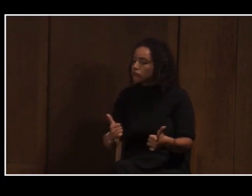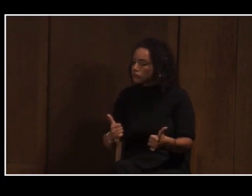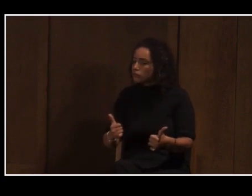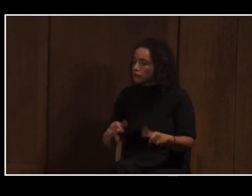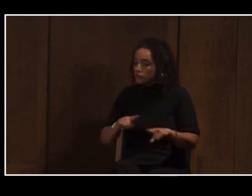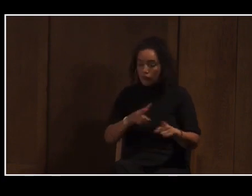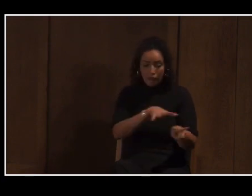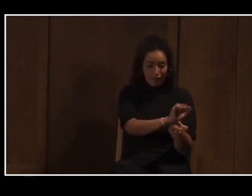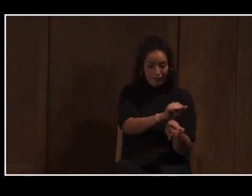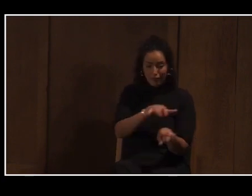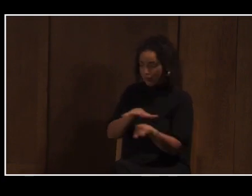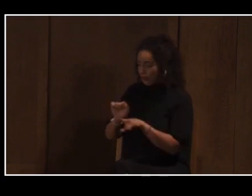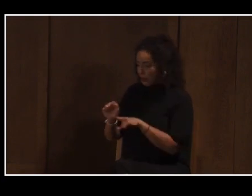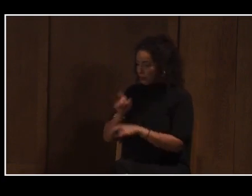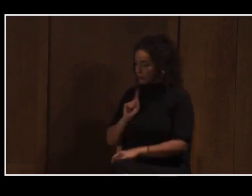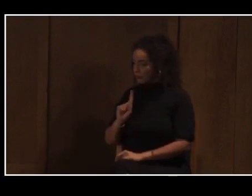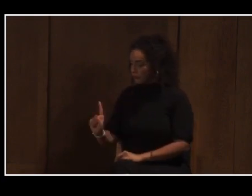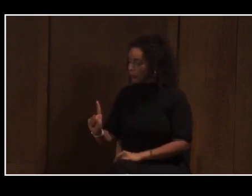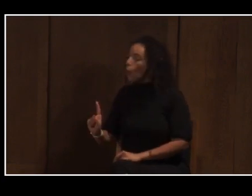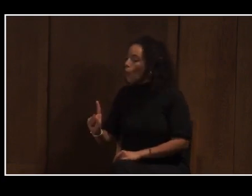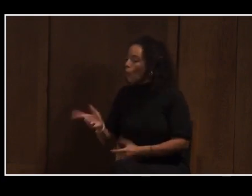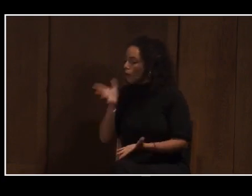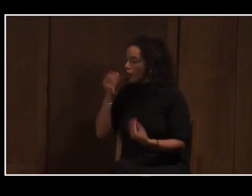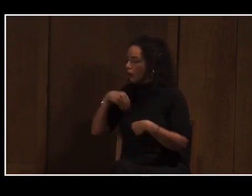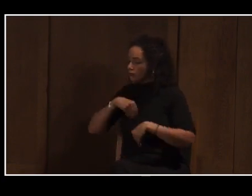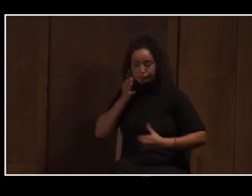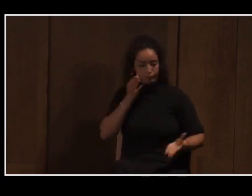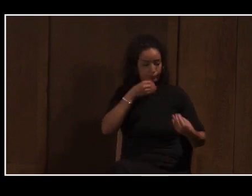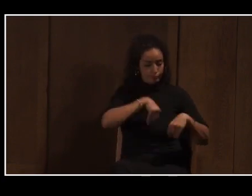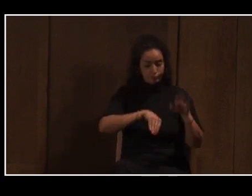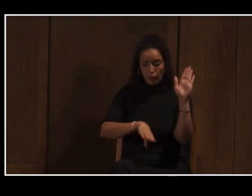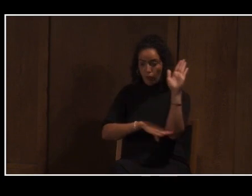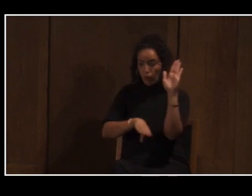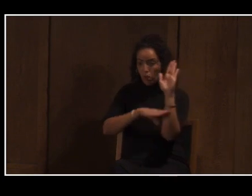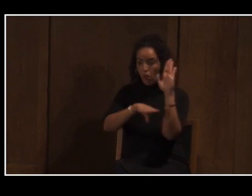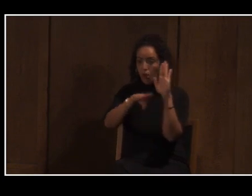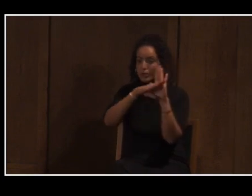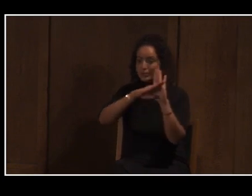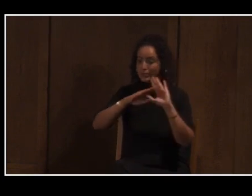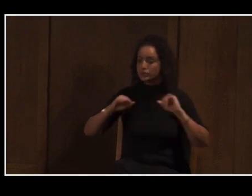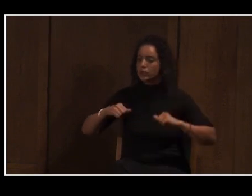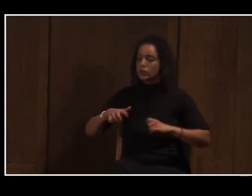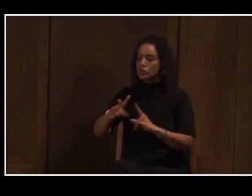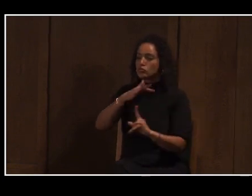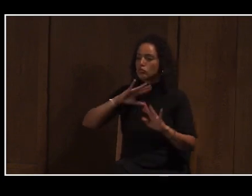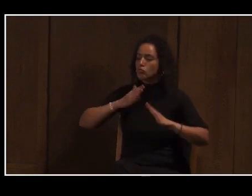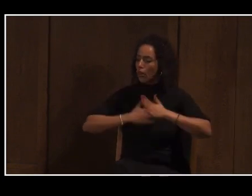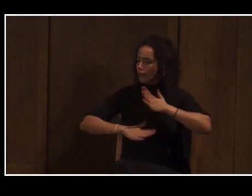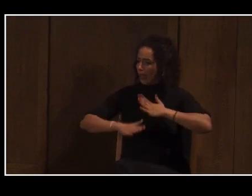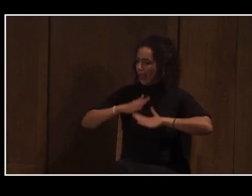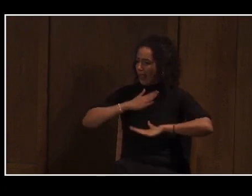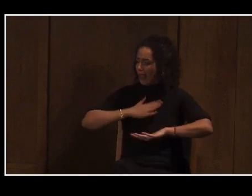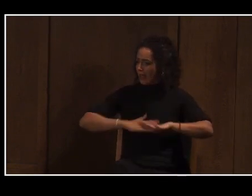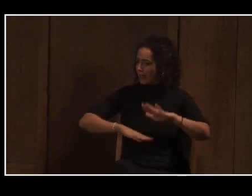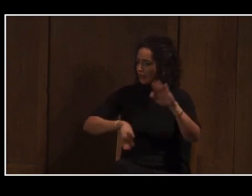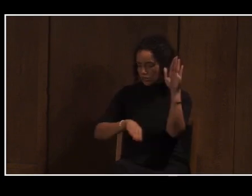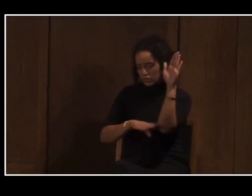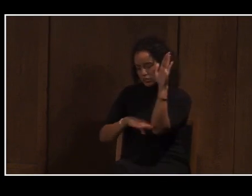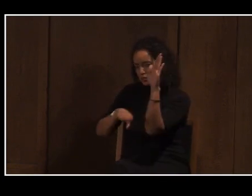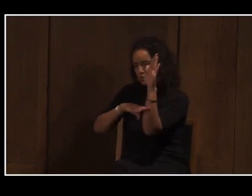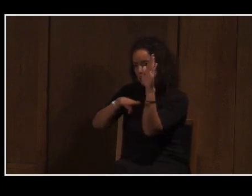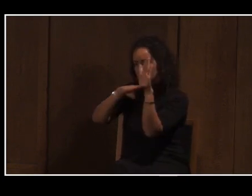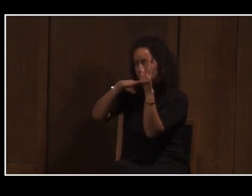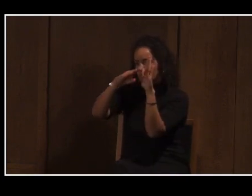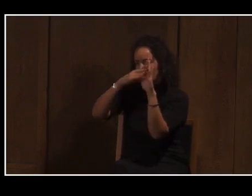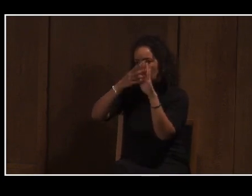different cultures, different classes, different social registers. And you know, you start